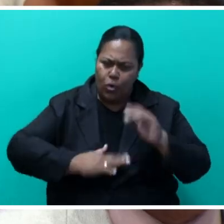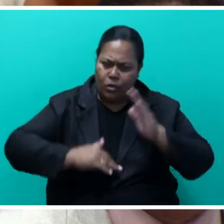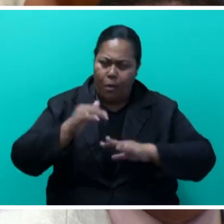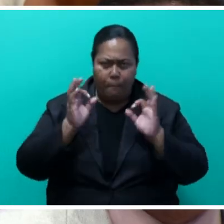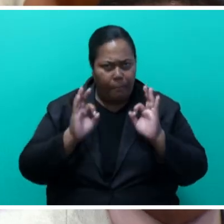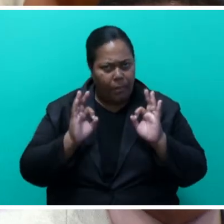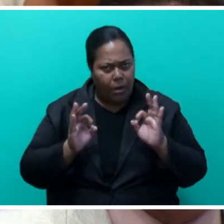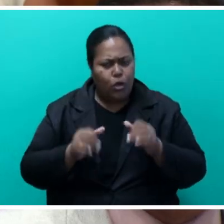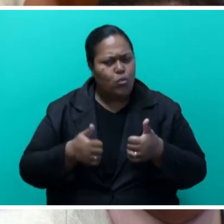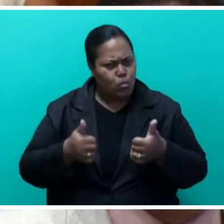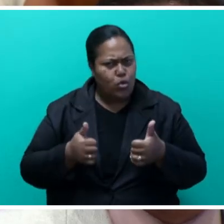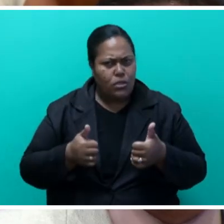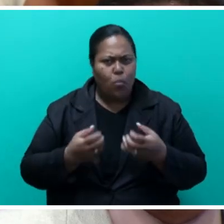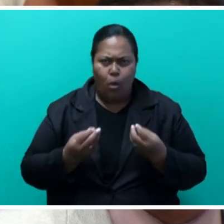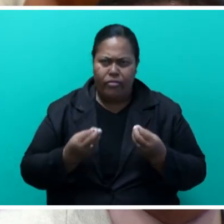condition.